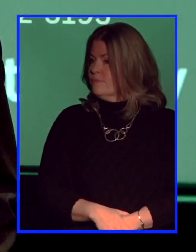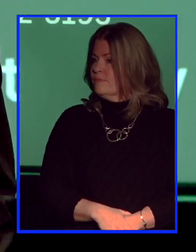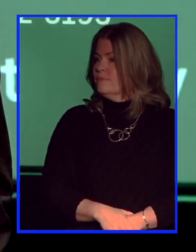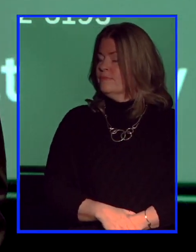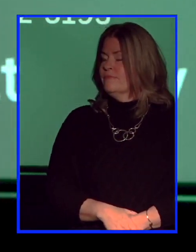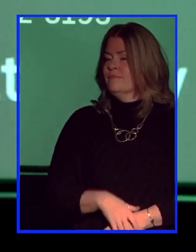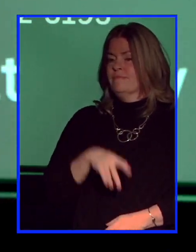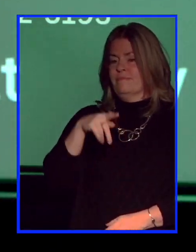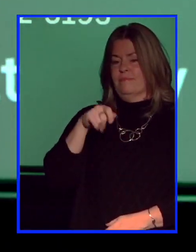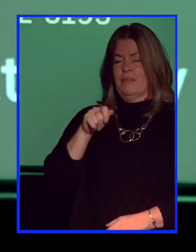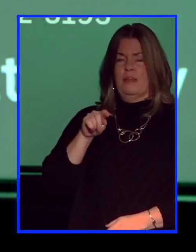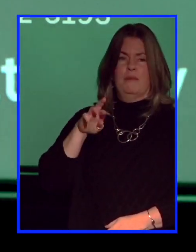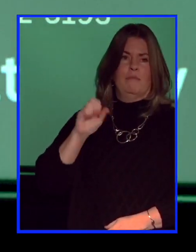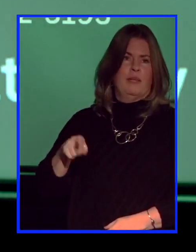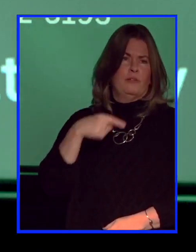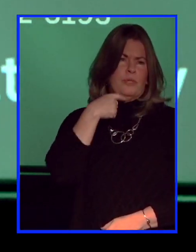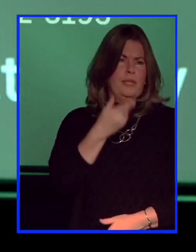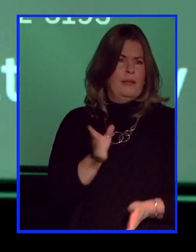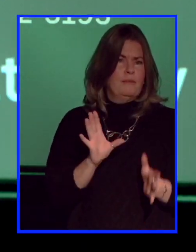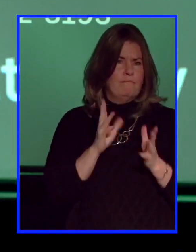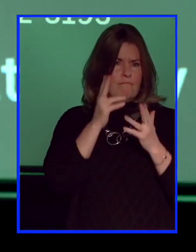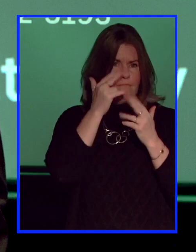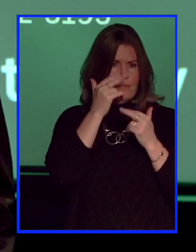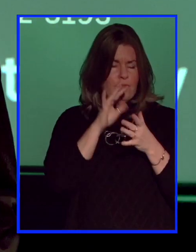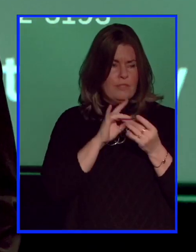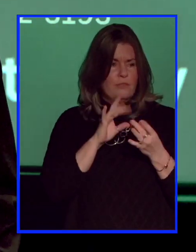Patrick used to tell a funny story